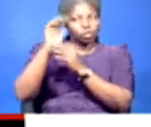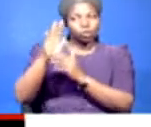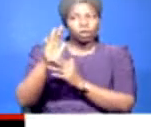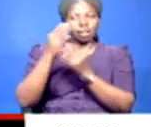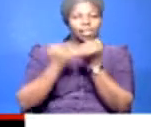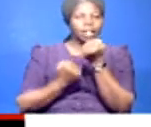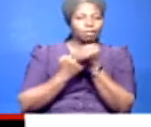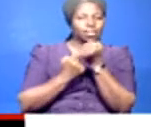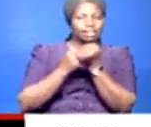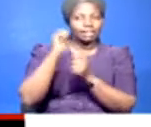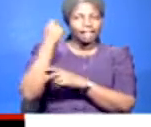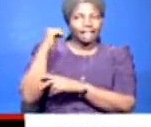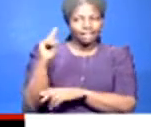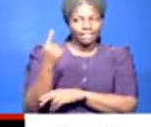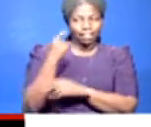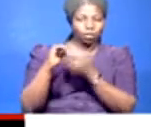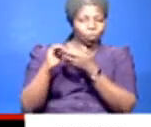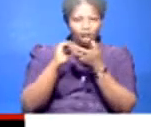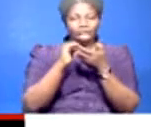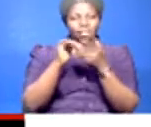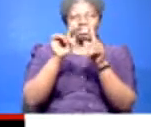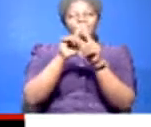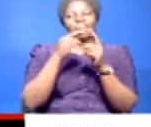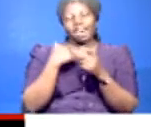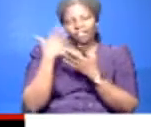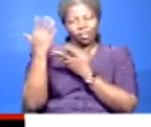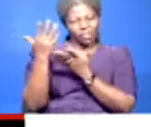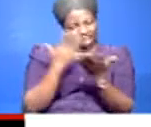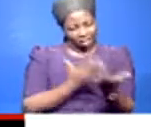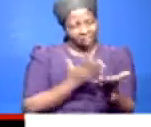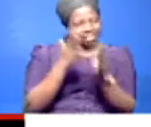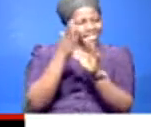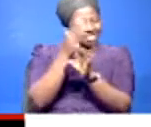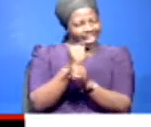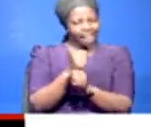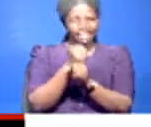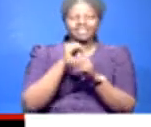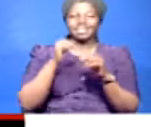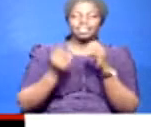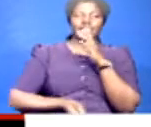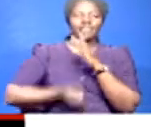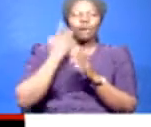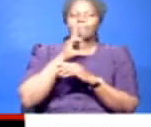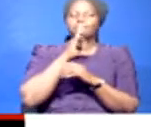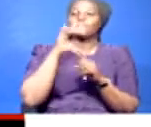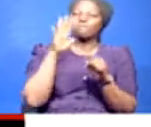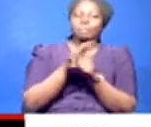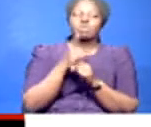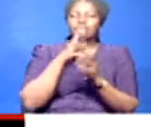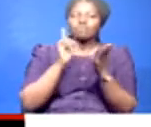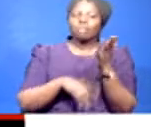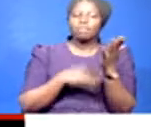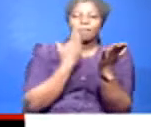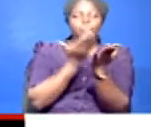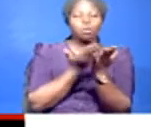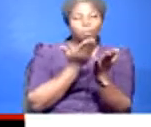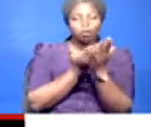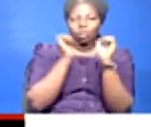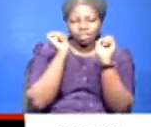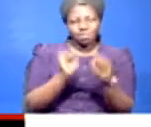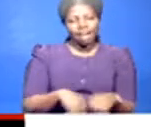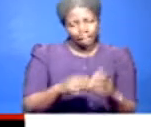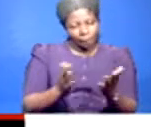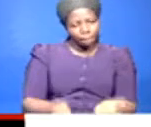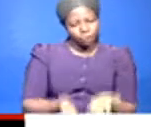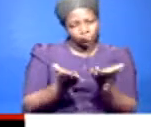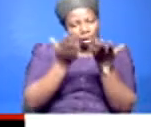Kwanza coalition have welcomed the alliance's launched manifesto, saying the proposal would uplift the living standards of